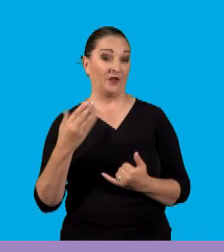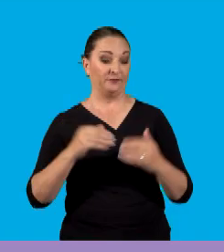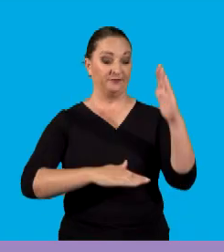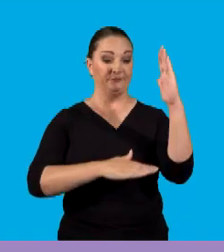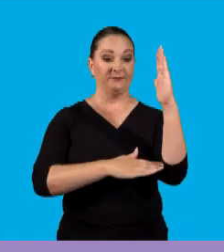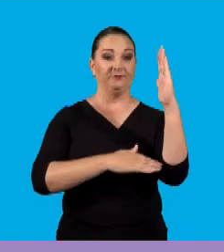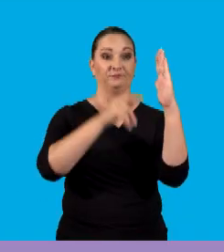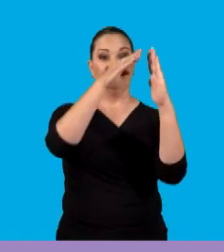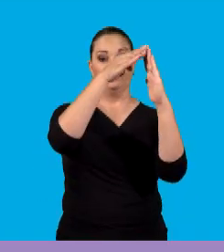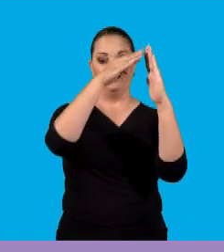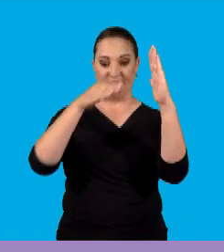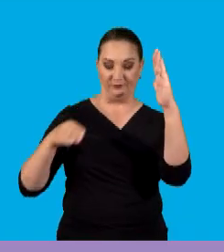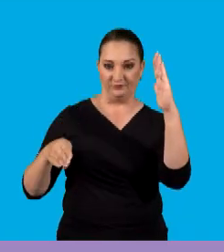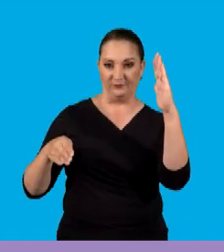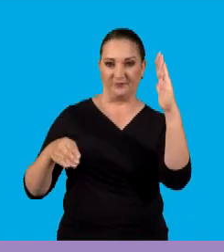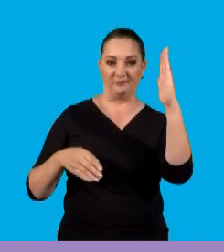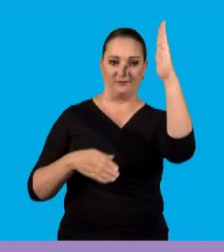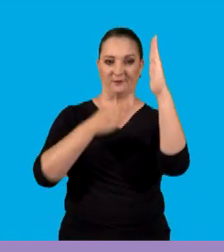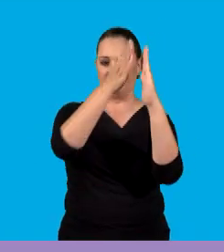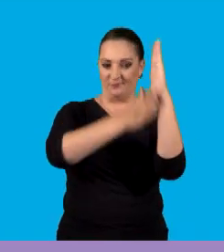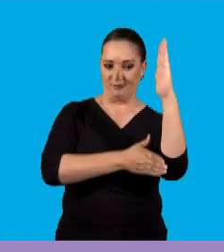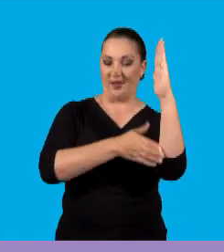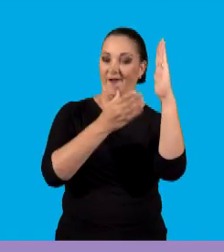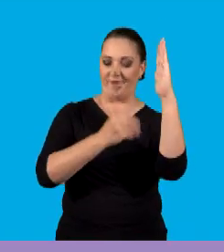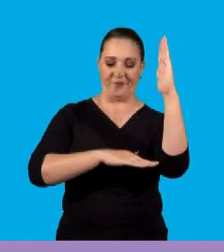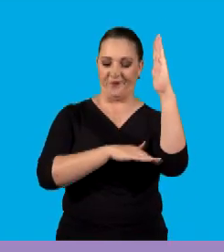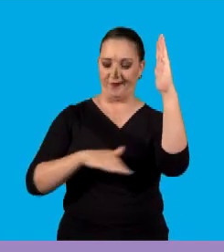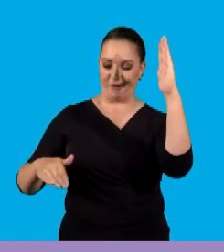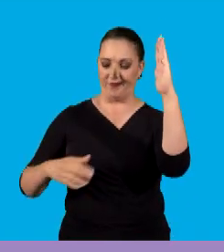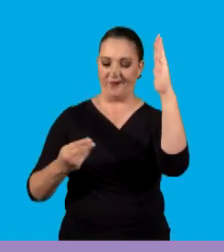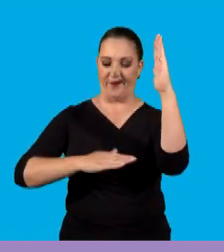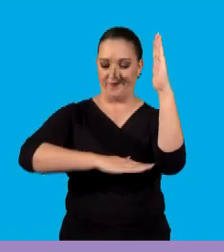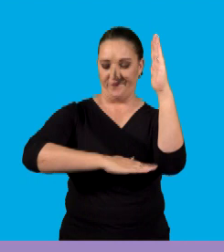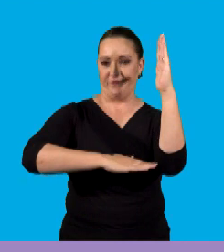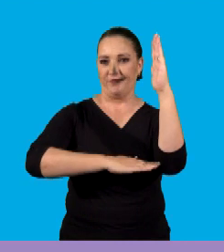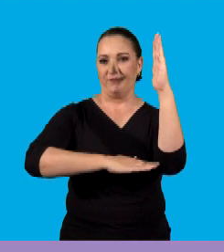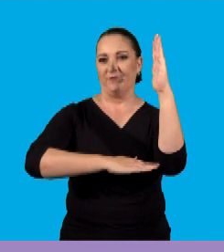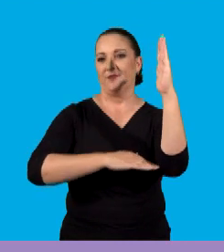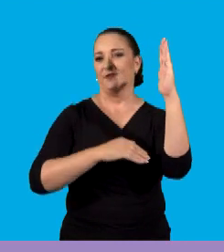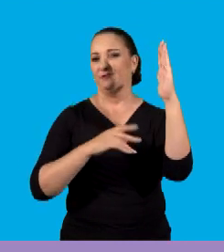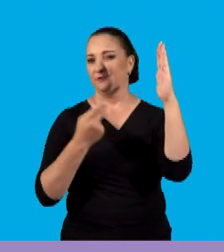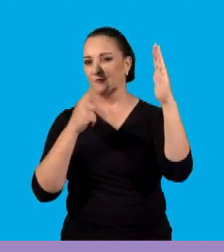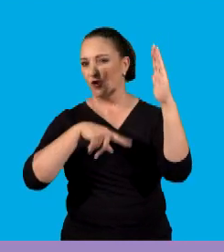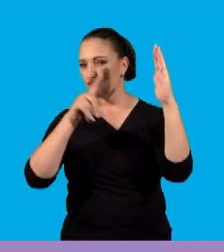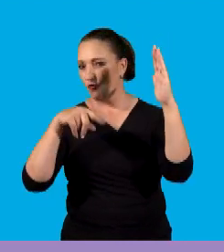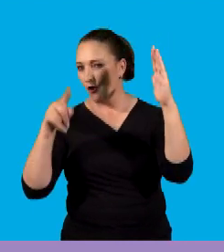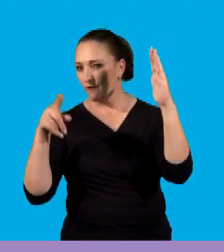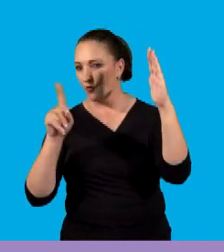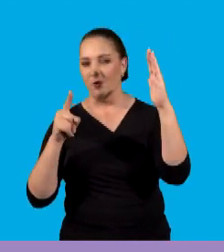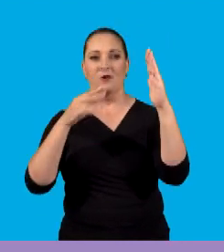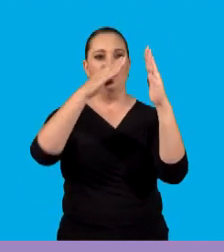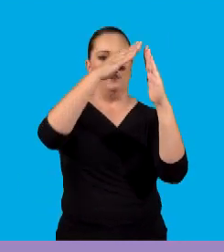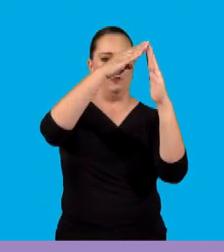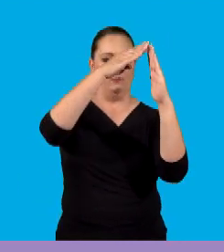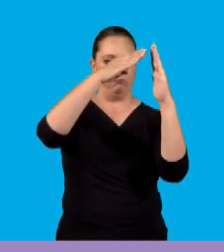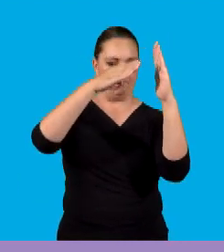course, we have a diagonally straight. Again, we have our vertical axis and our horizontal axis. And then when